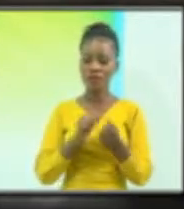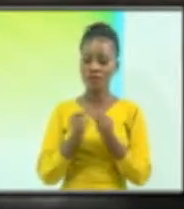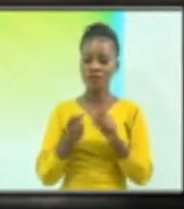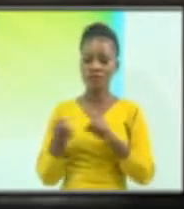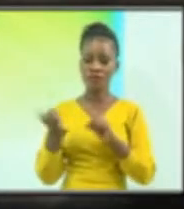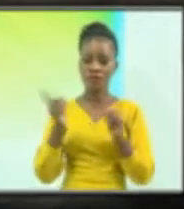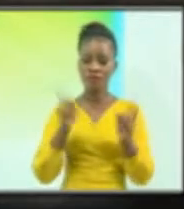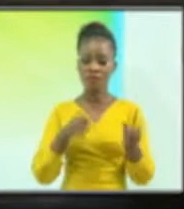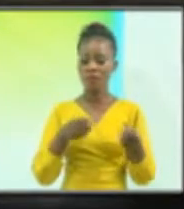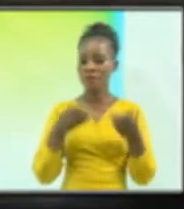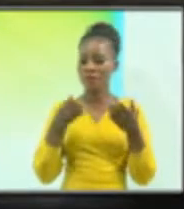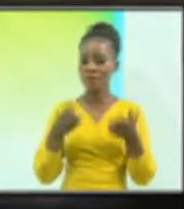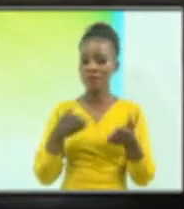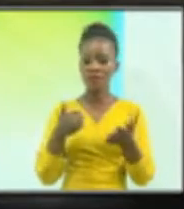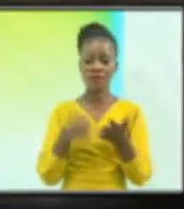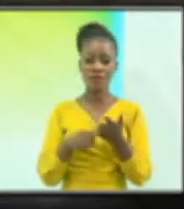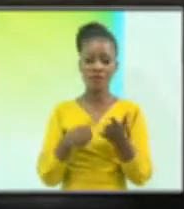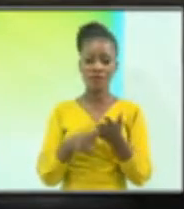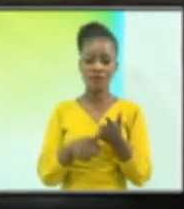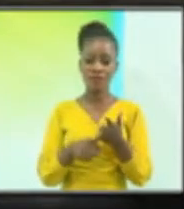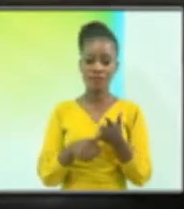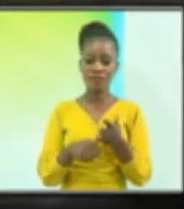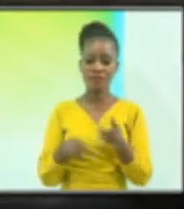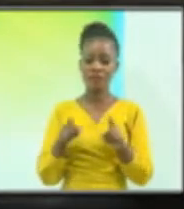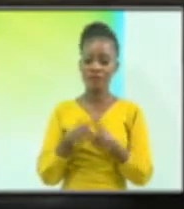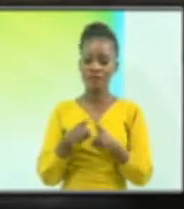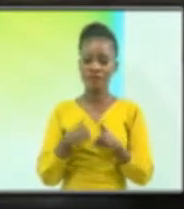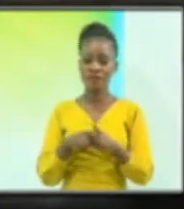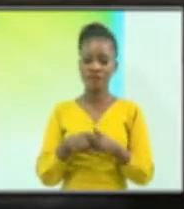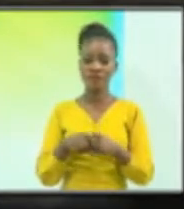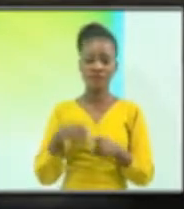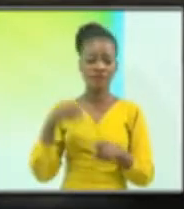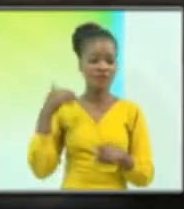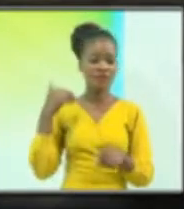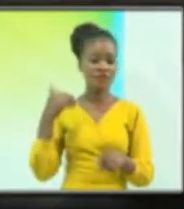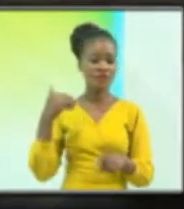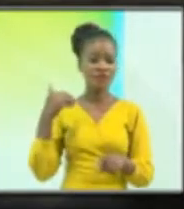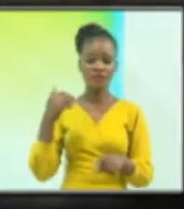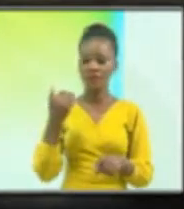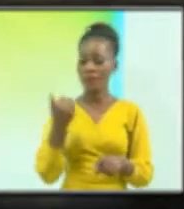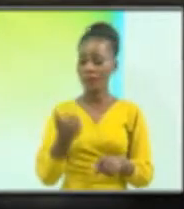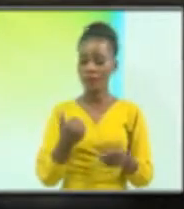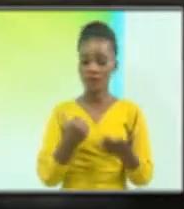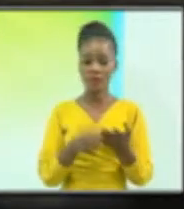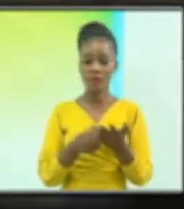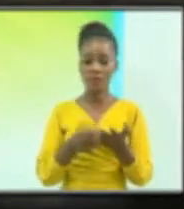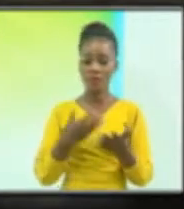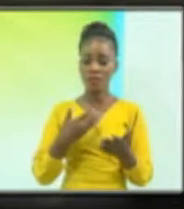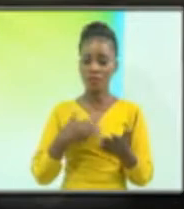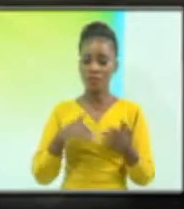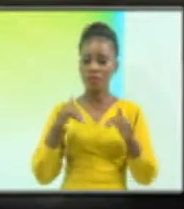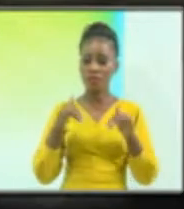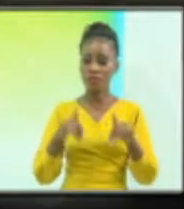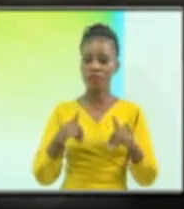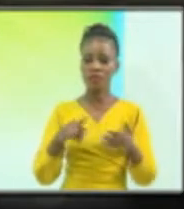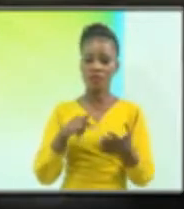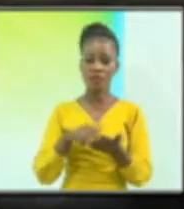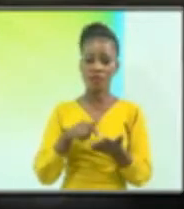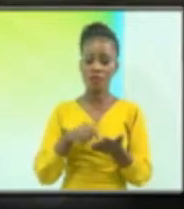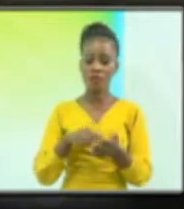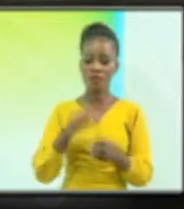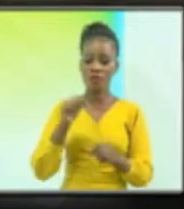to help in matters of, especially passport. People call. Now, the only challenge we have in call center is